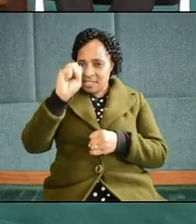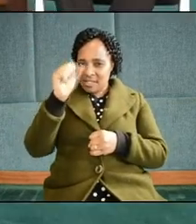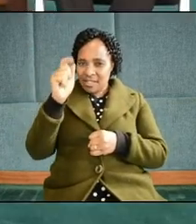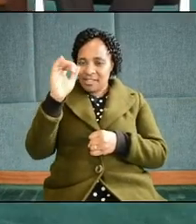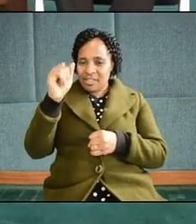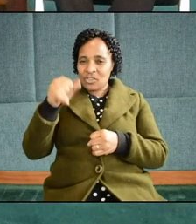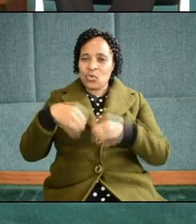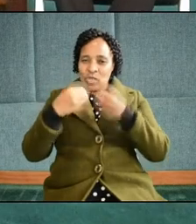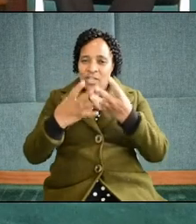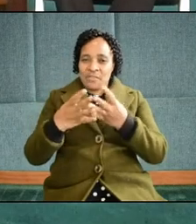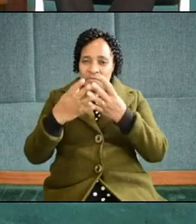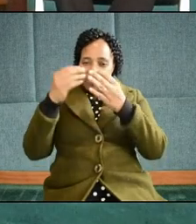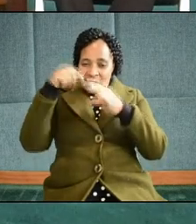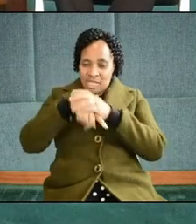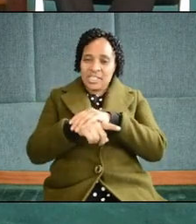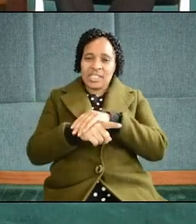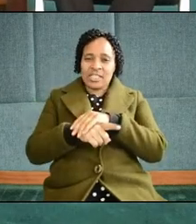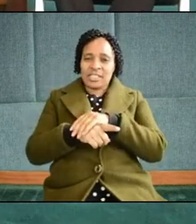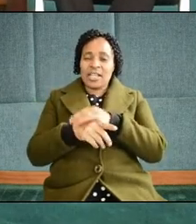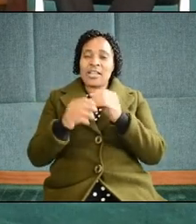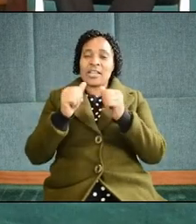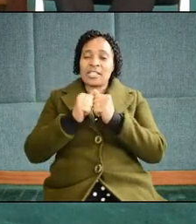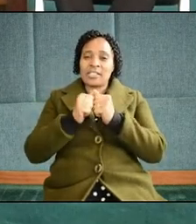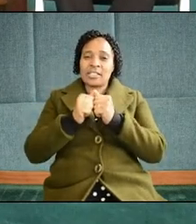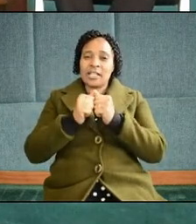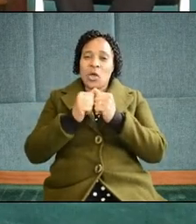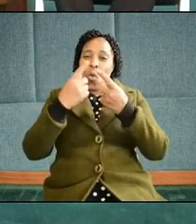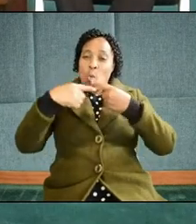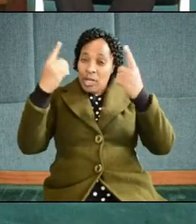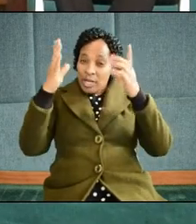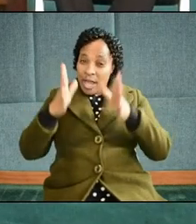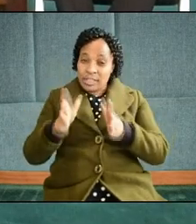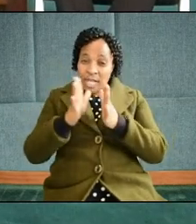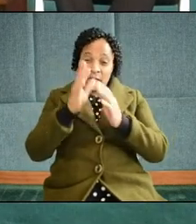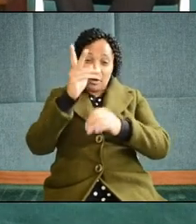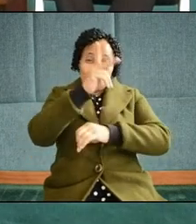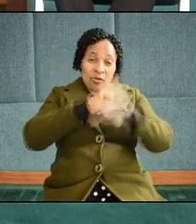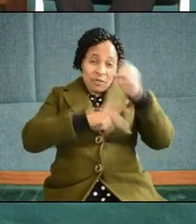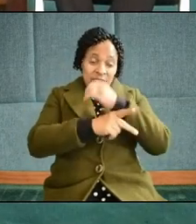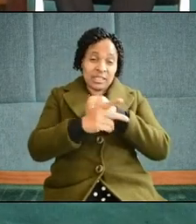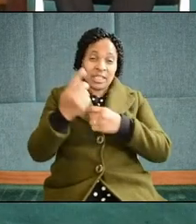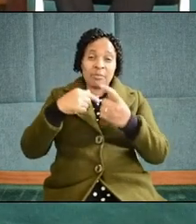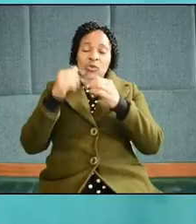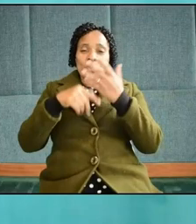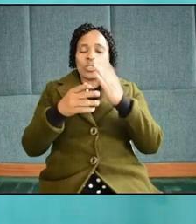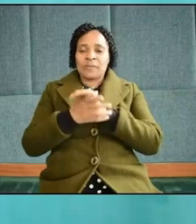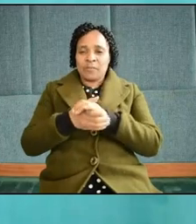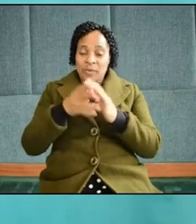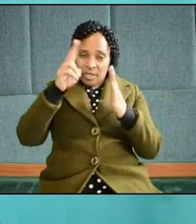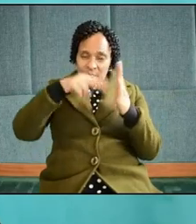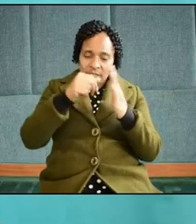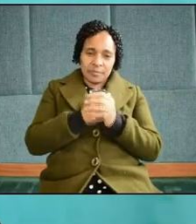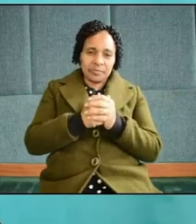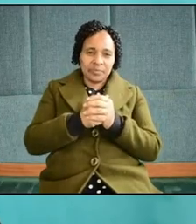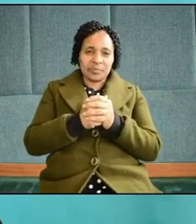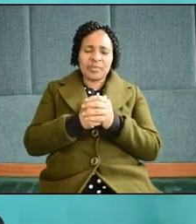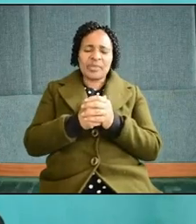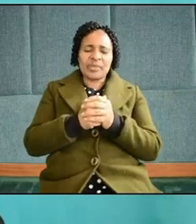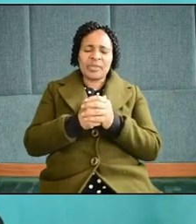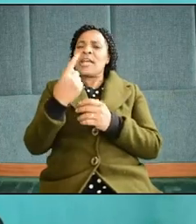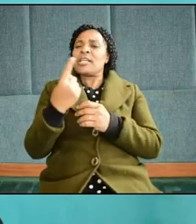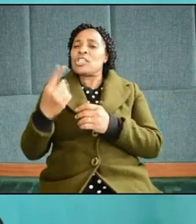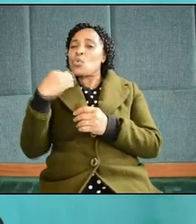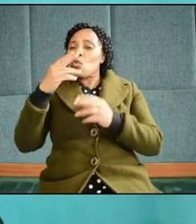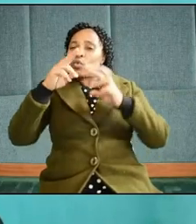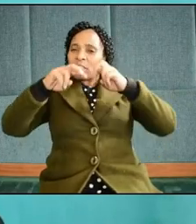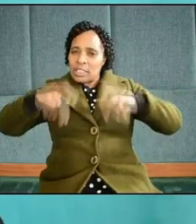on this lesson. So patriarchs and prophets chips in, and I shall read in your hearing. It says that everyone who